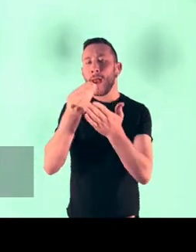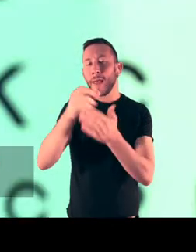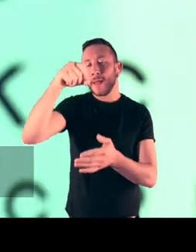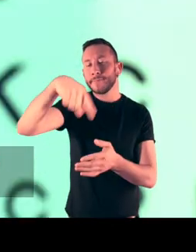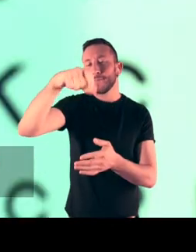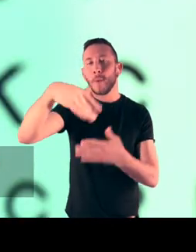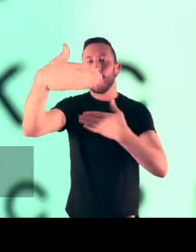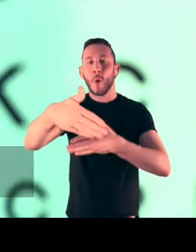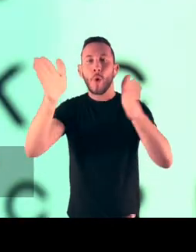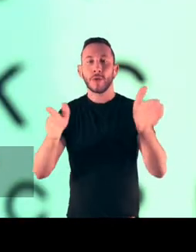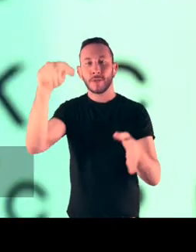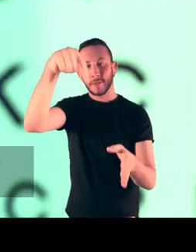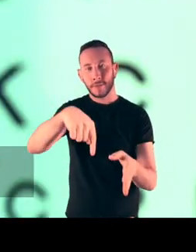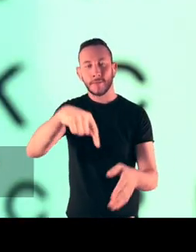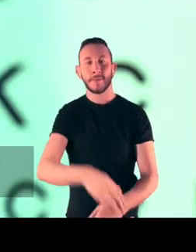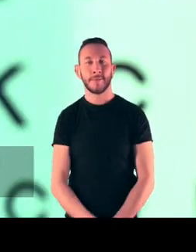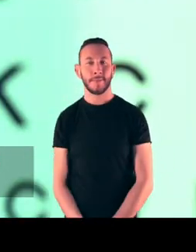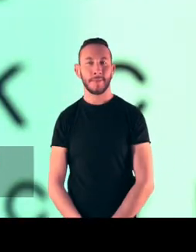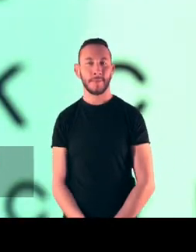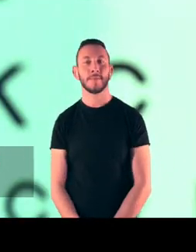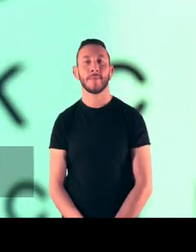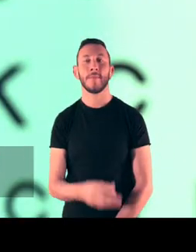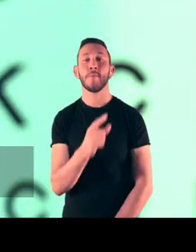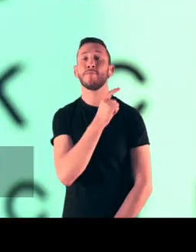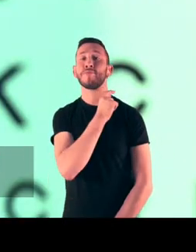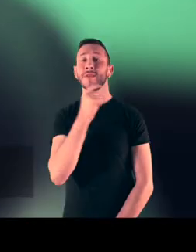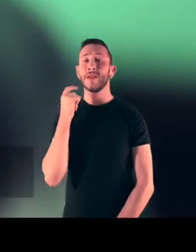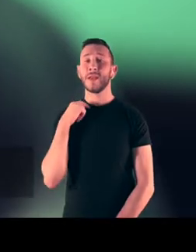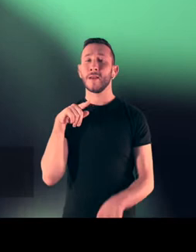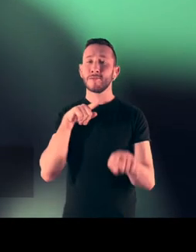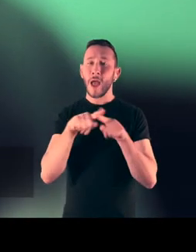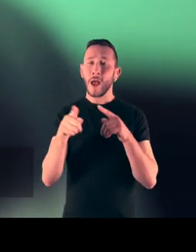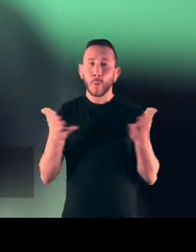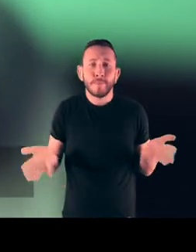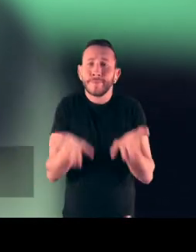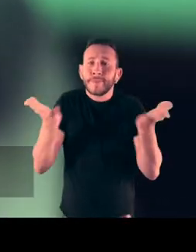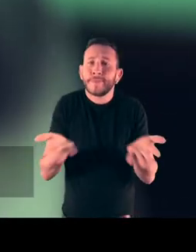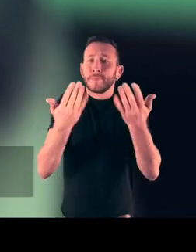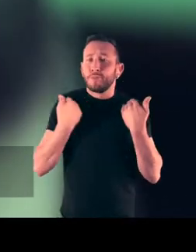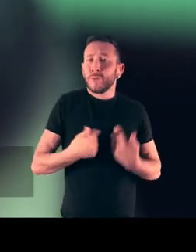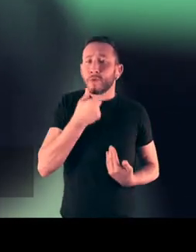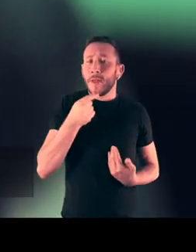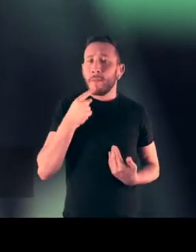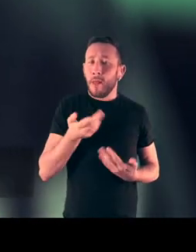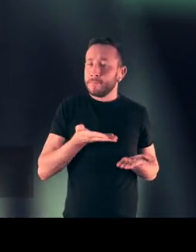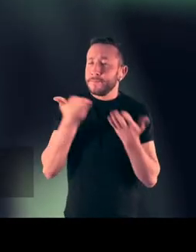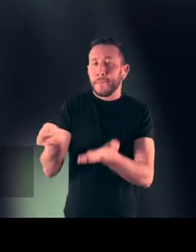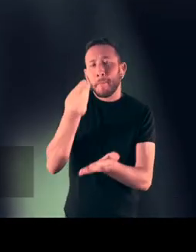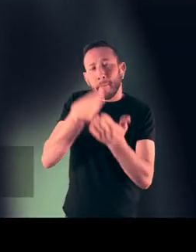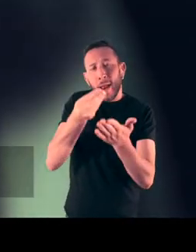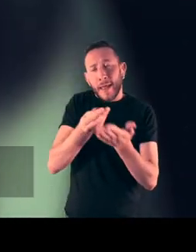they could put money in a tub or box or whatever it was. The priest was trying to promote the